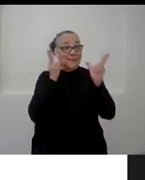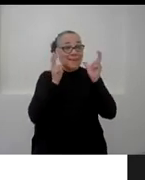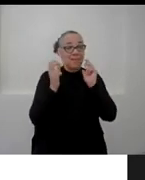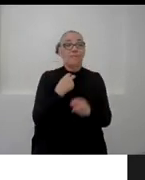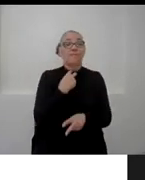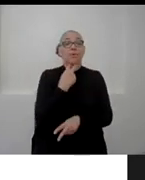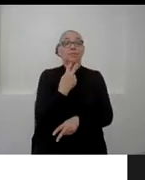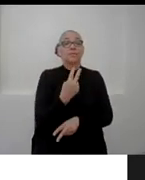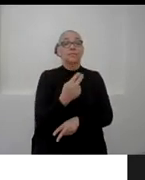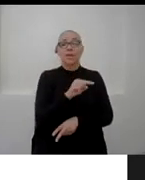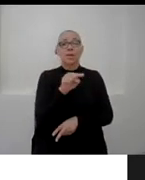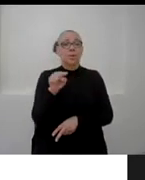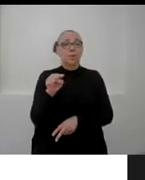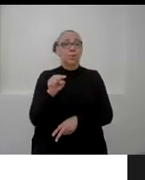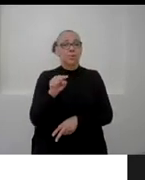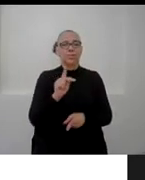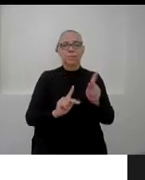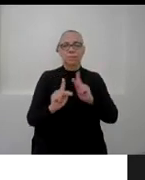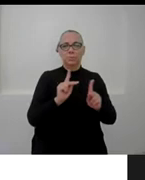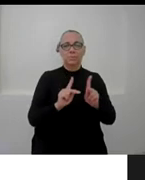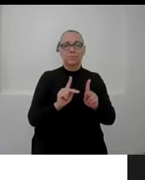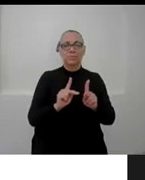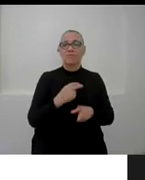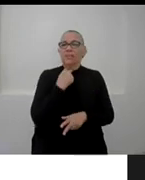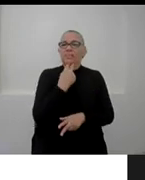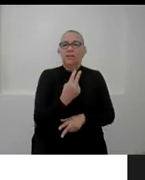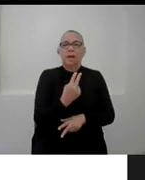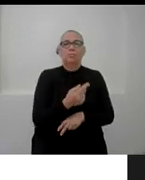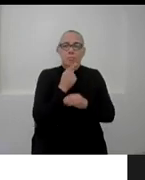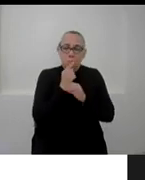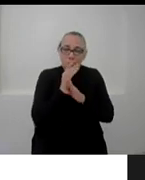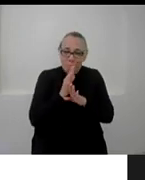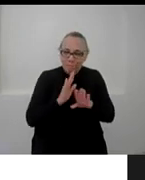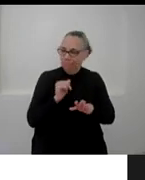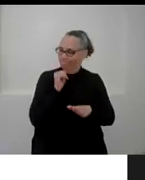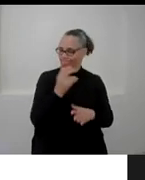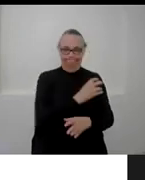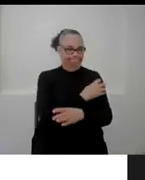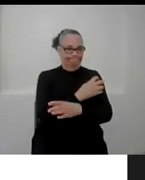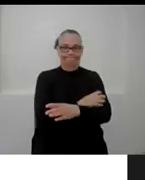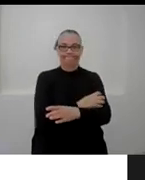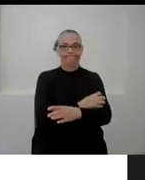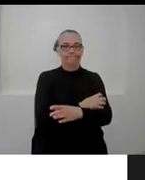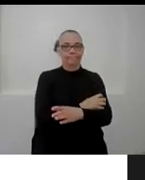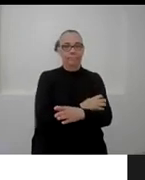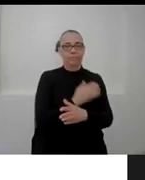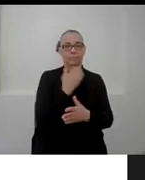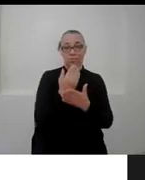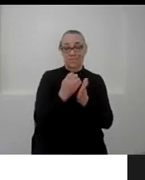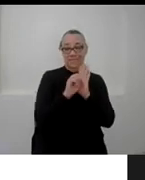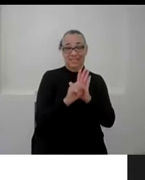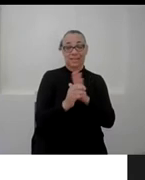of those people whose voices are not powerful. And we had some really good examples this